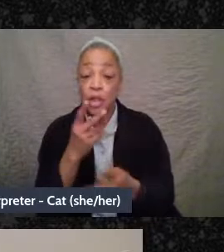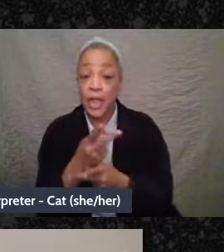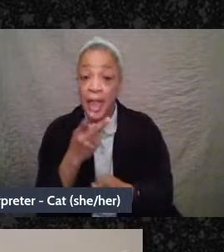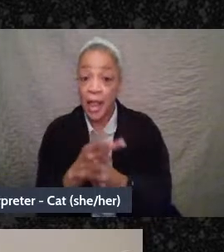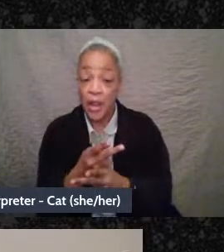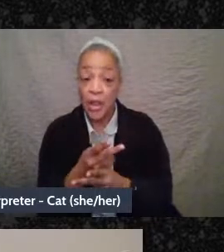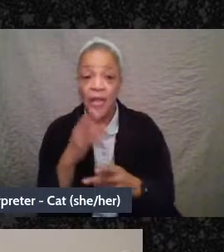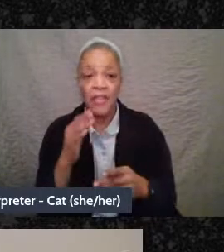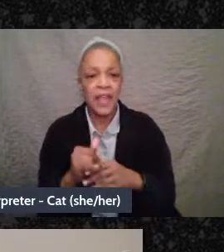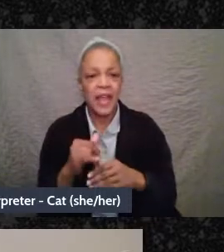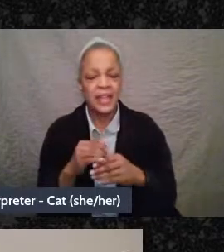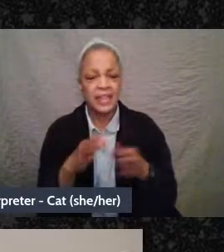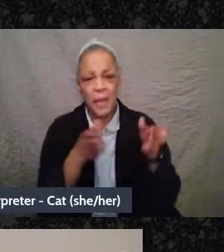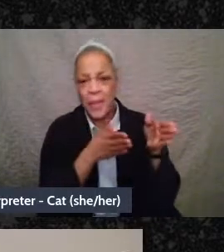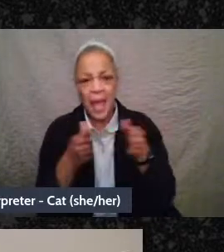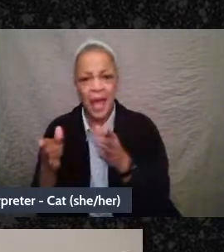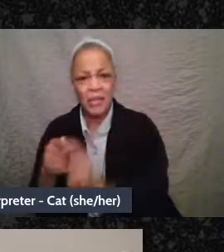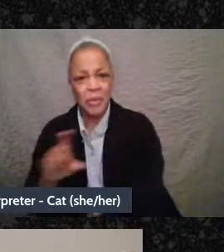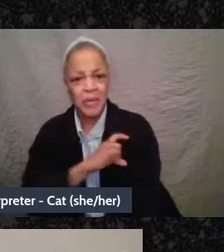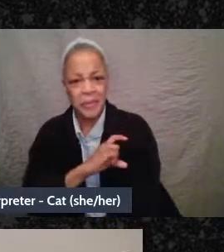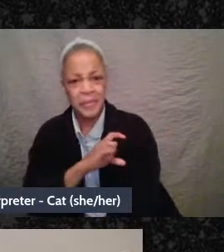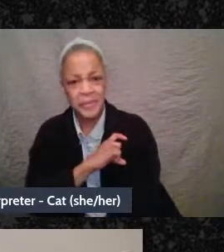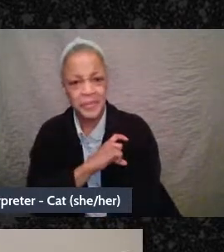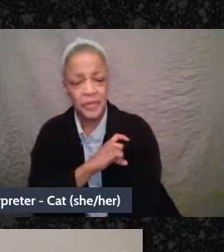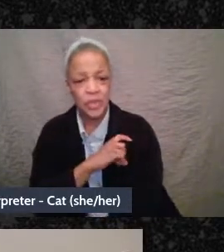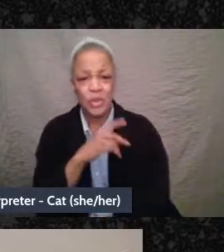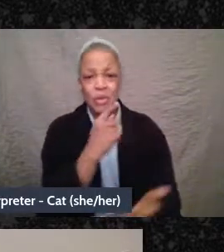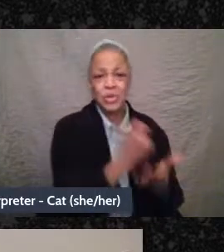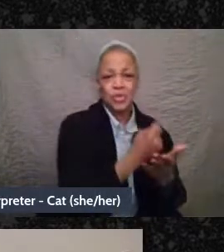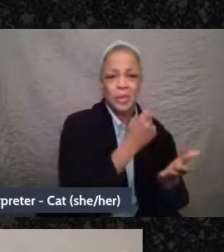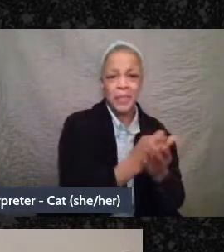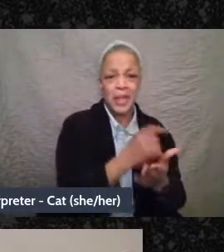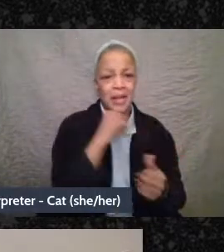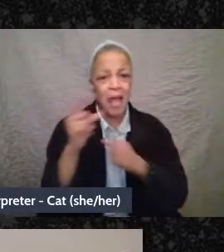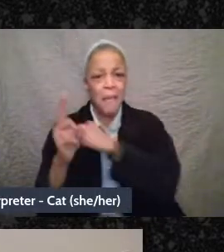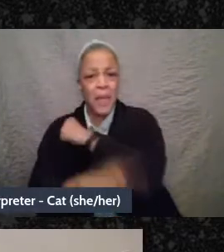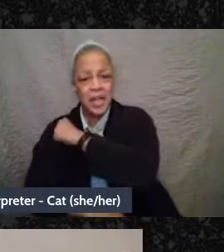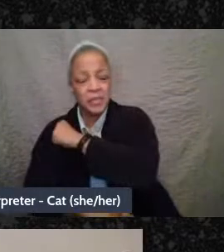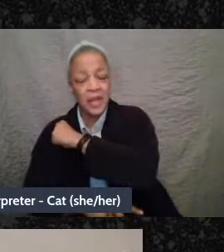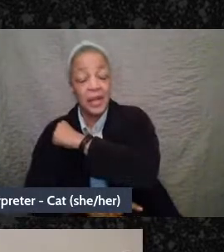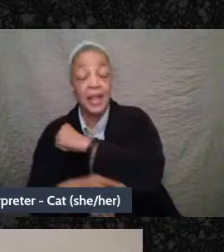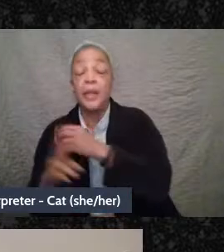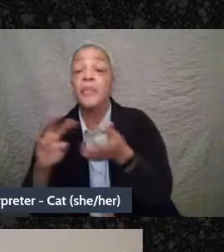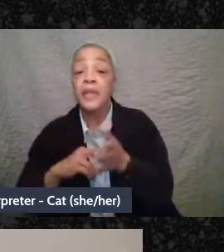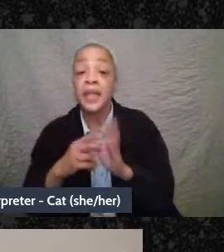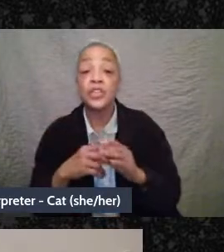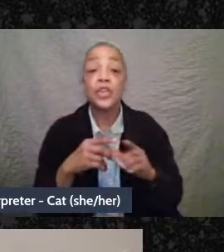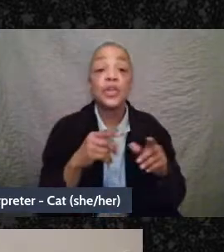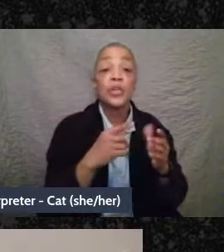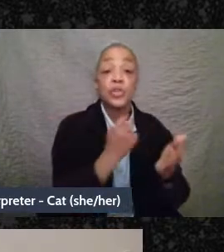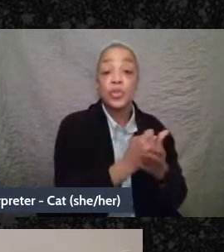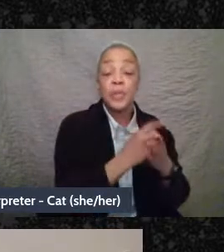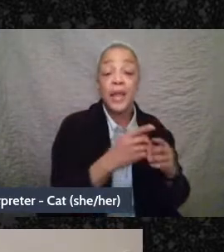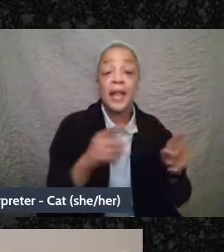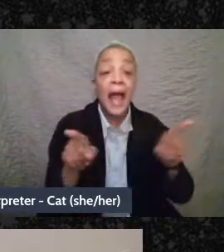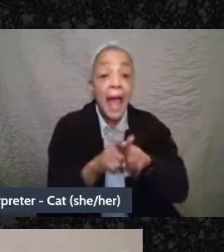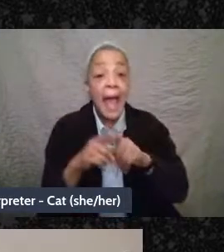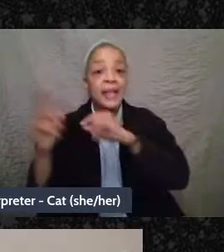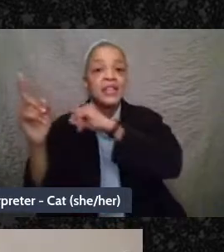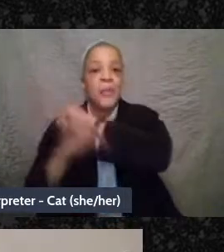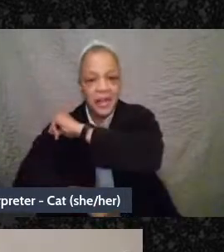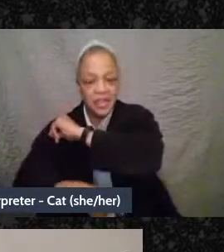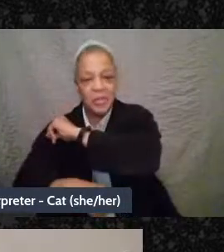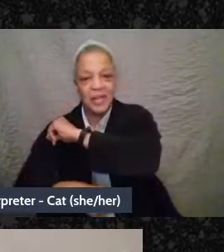how, so treatment, not punishment, is actually treatment as punishment, and then treatment to punishment.